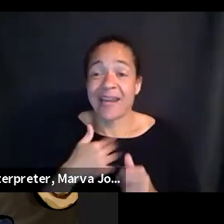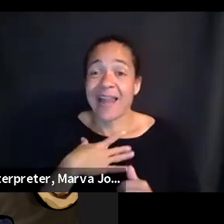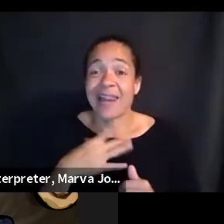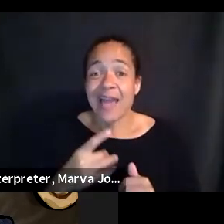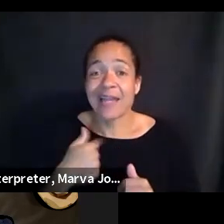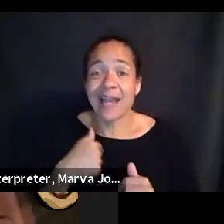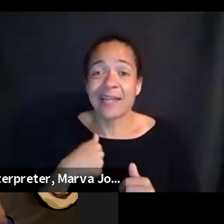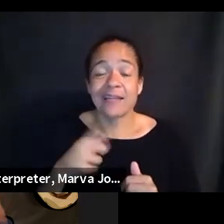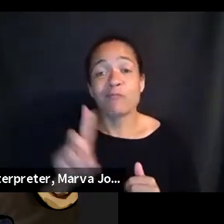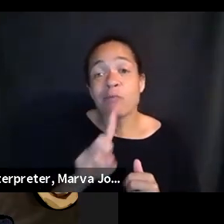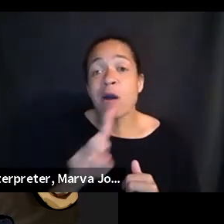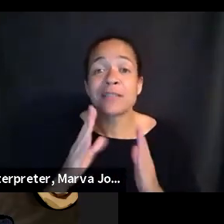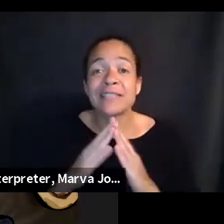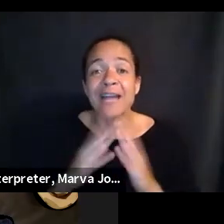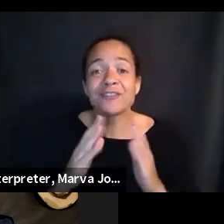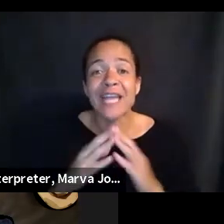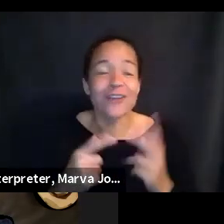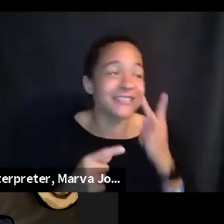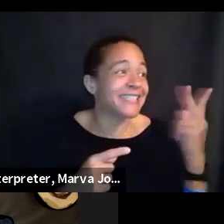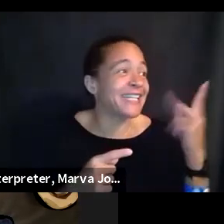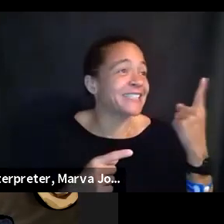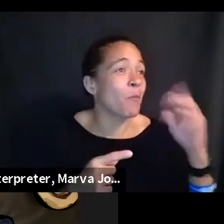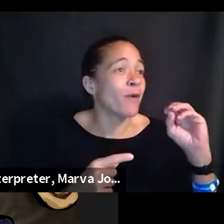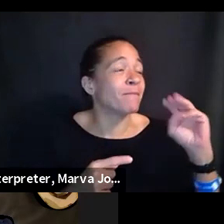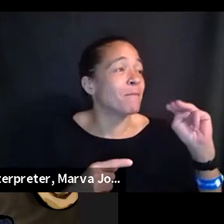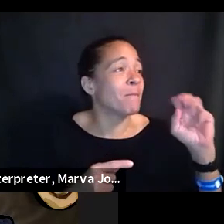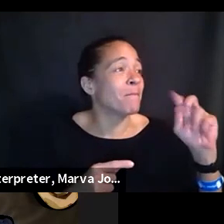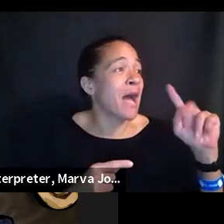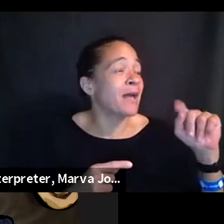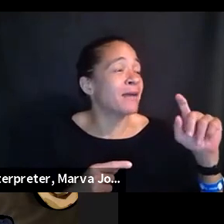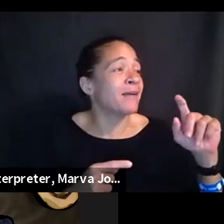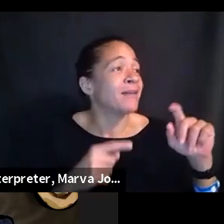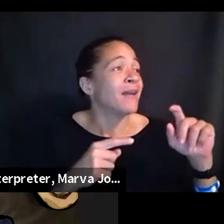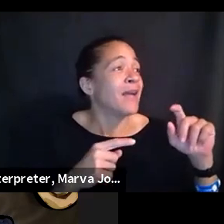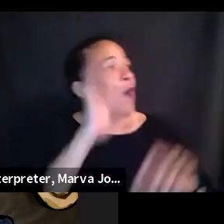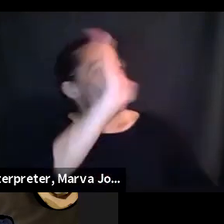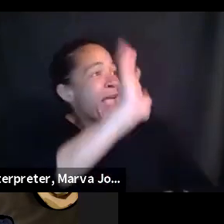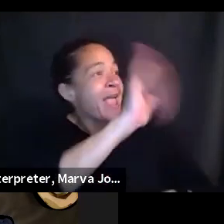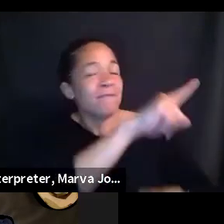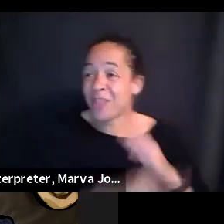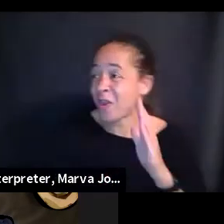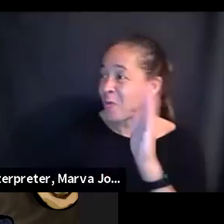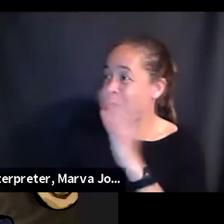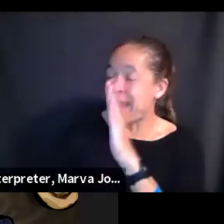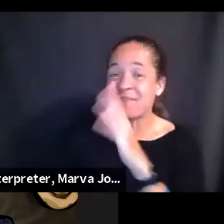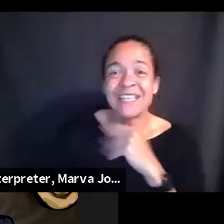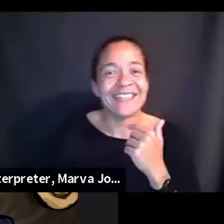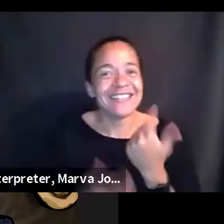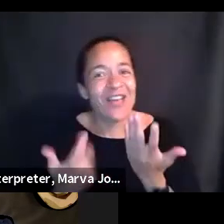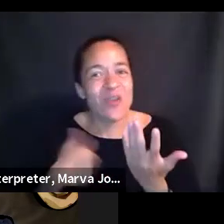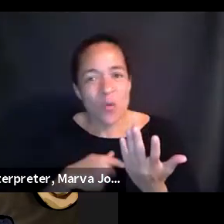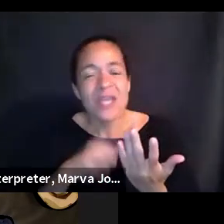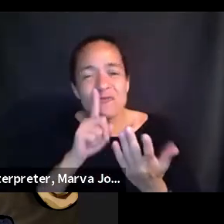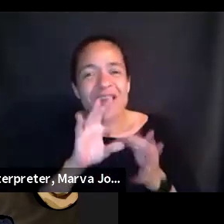my foundation, throw my hand up, and they're waving back. So we're really all in this together